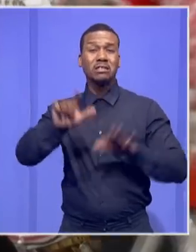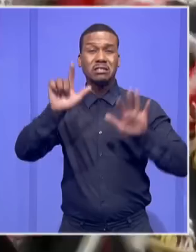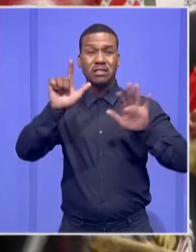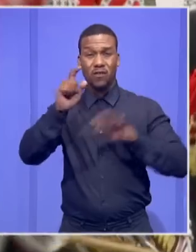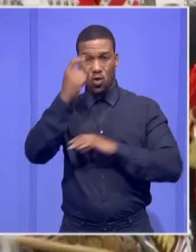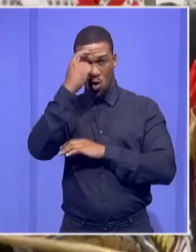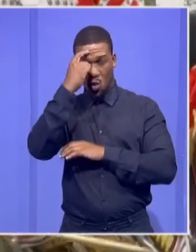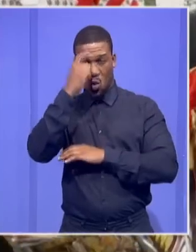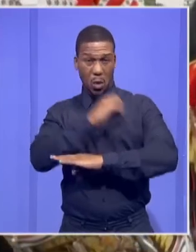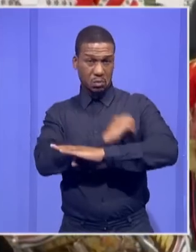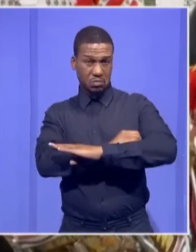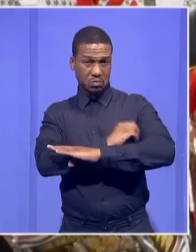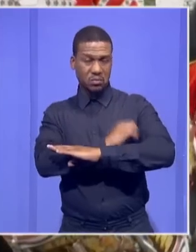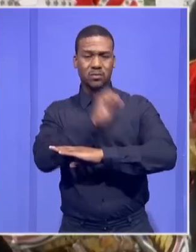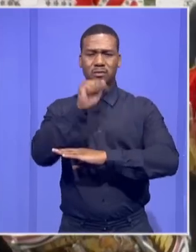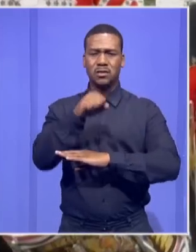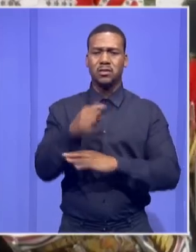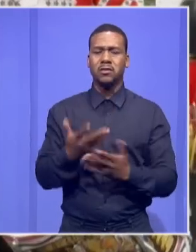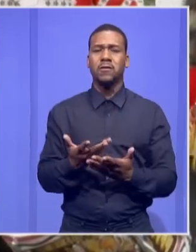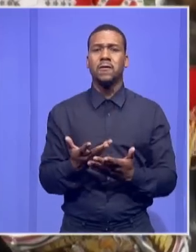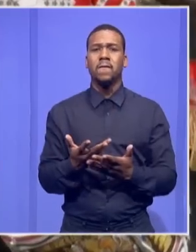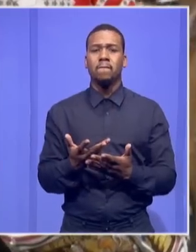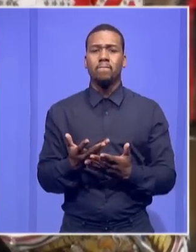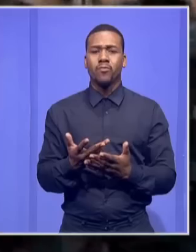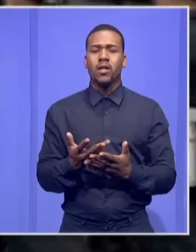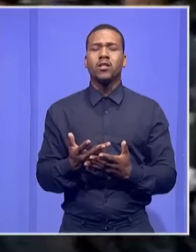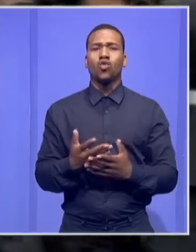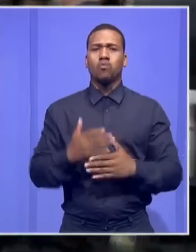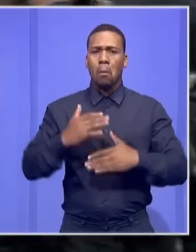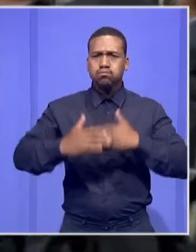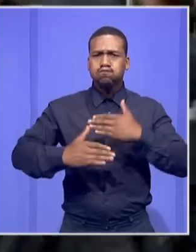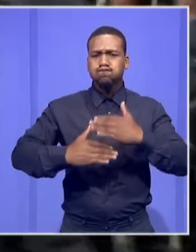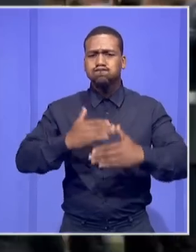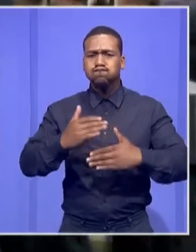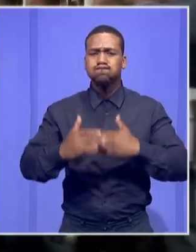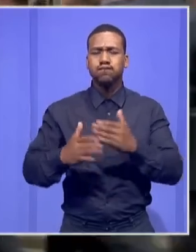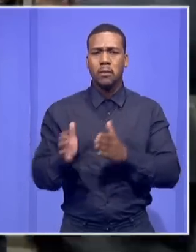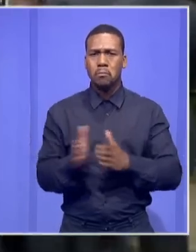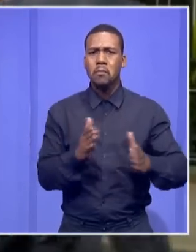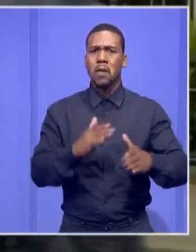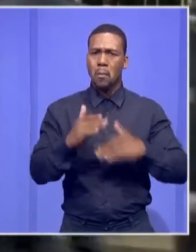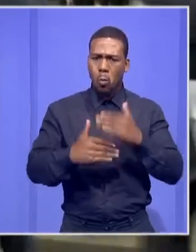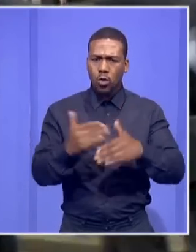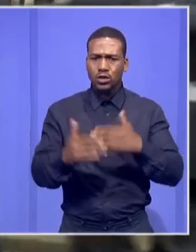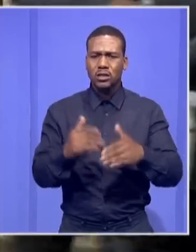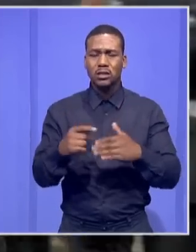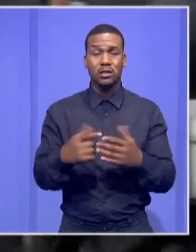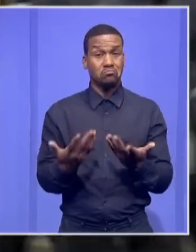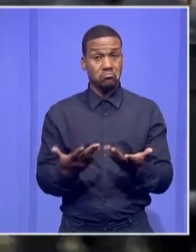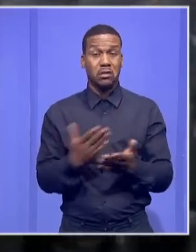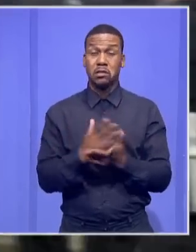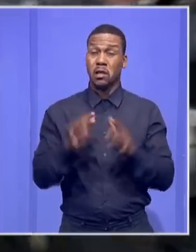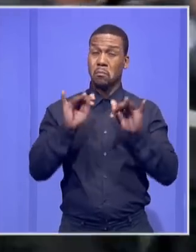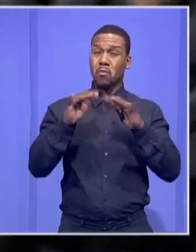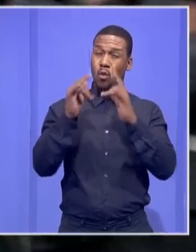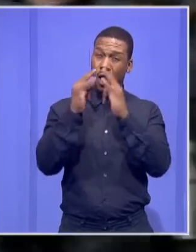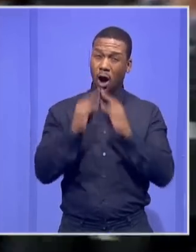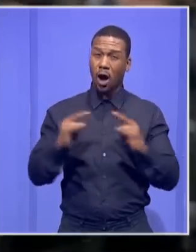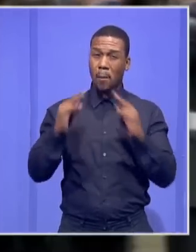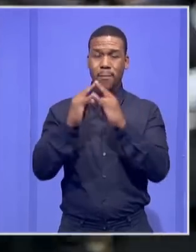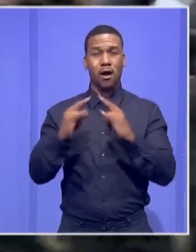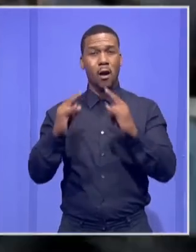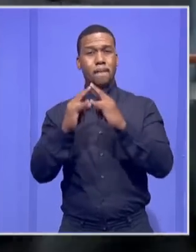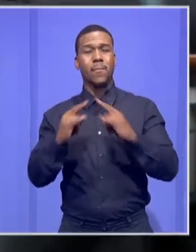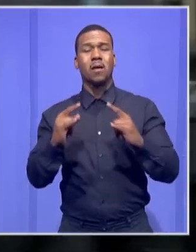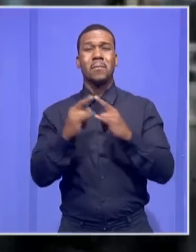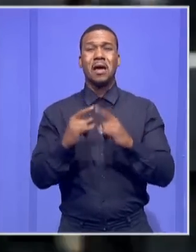position ahead of this procession. And as we said, people have been camping out for days in some occasions to get a place right at the